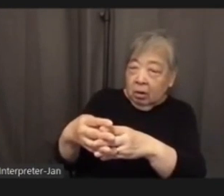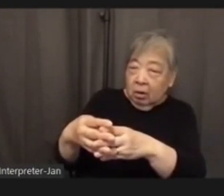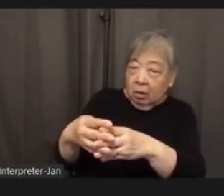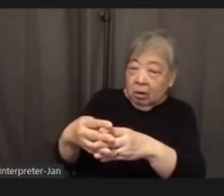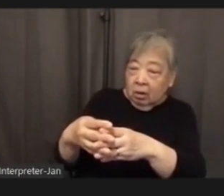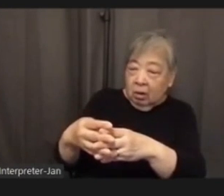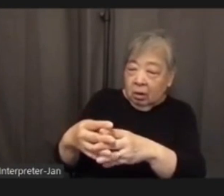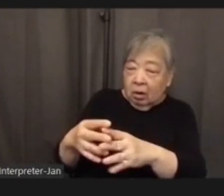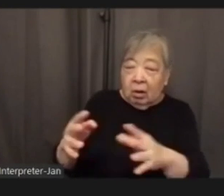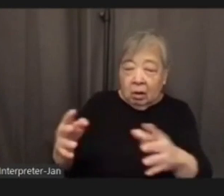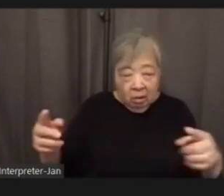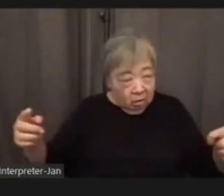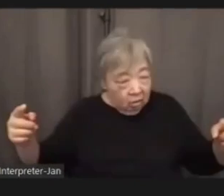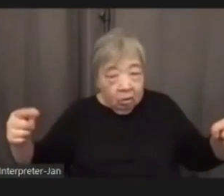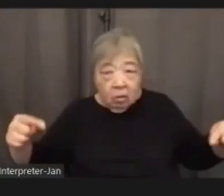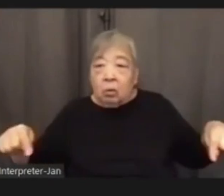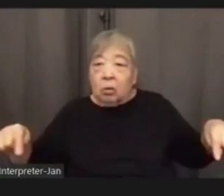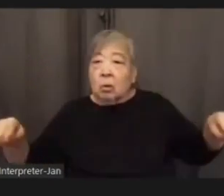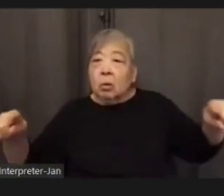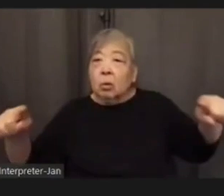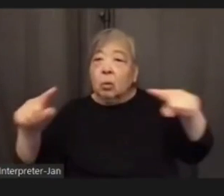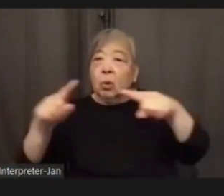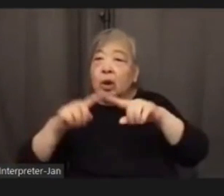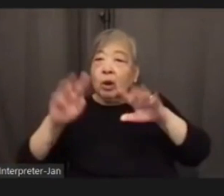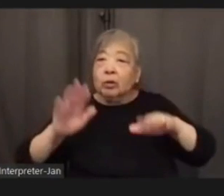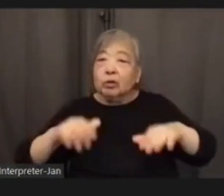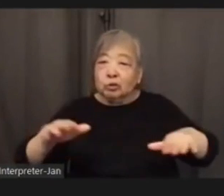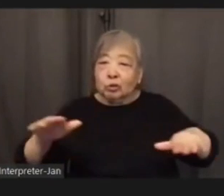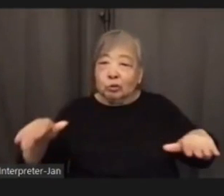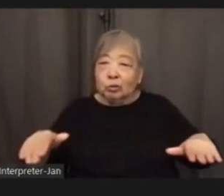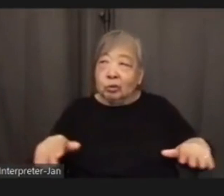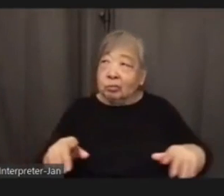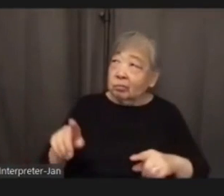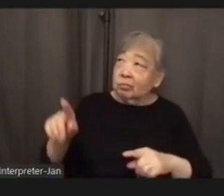We are the children of the Chinese waiter,